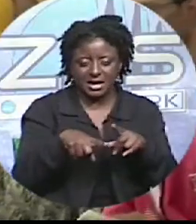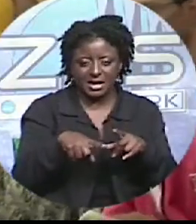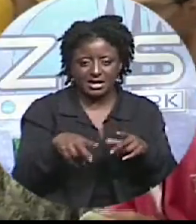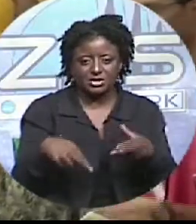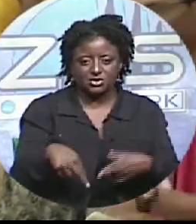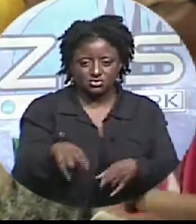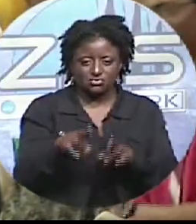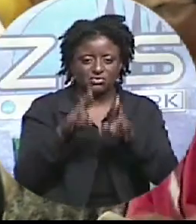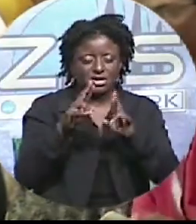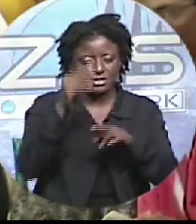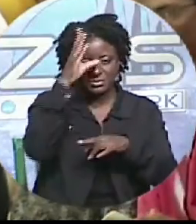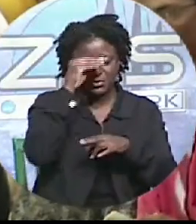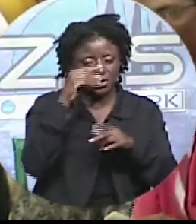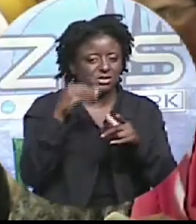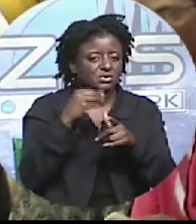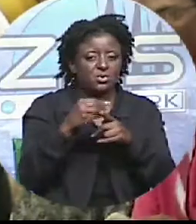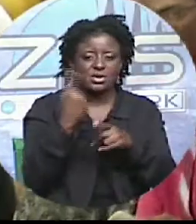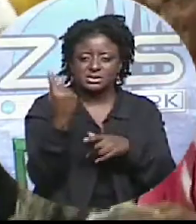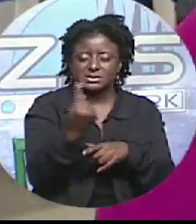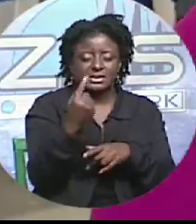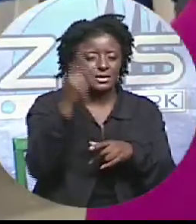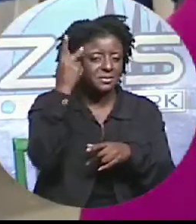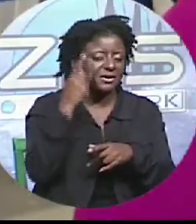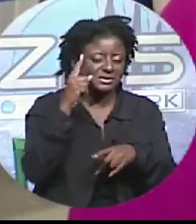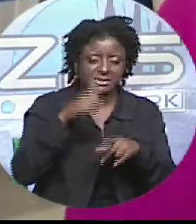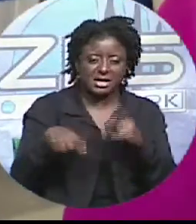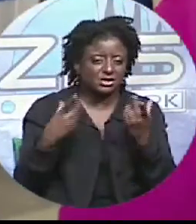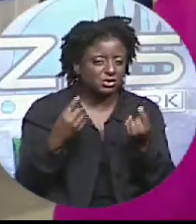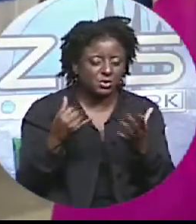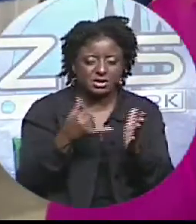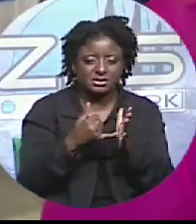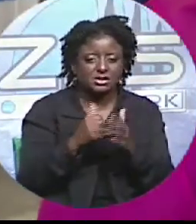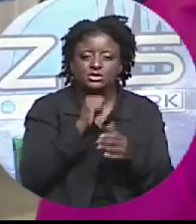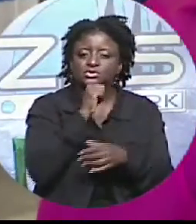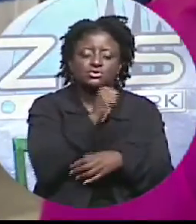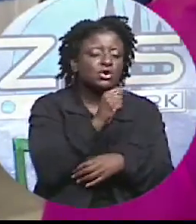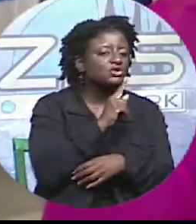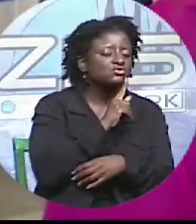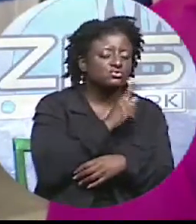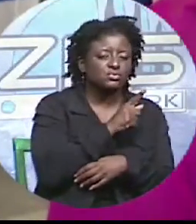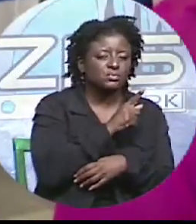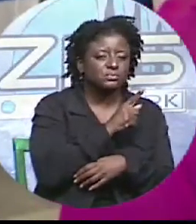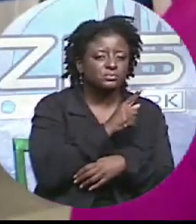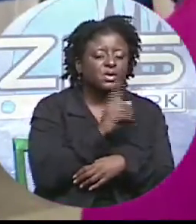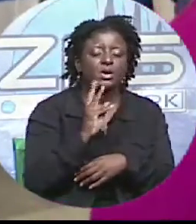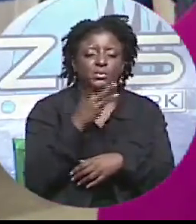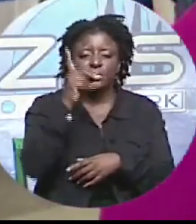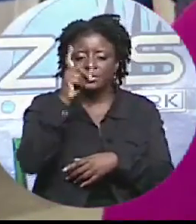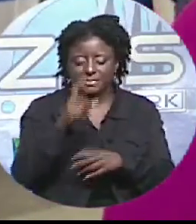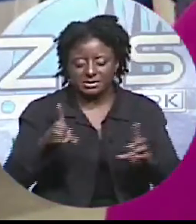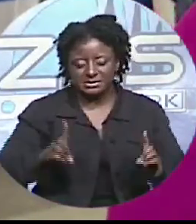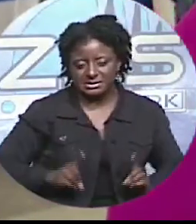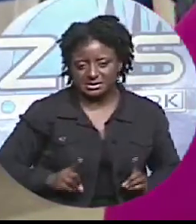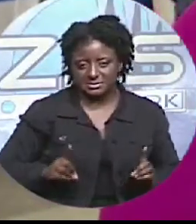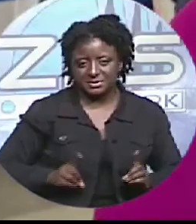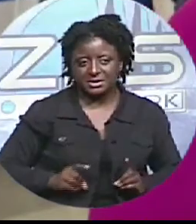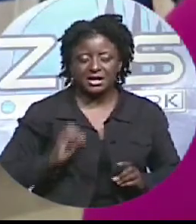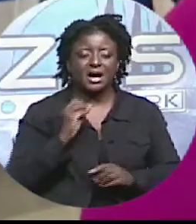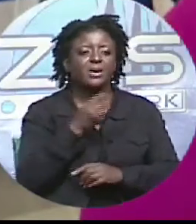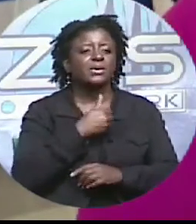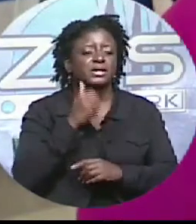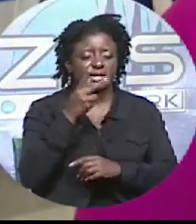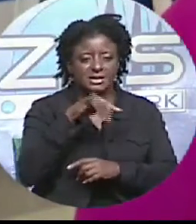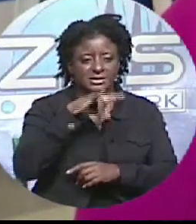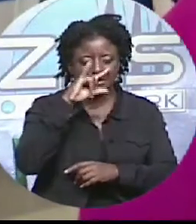or single parents can't do it. That's not true. The thing is that we have to discipline our kids. We have to let them